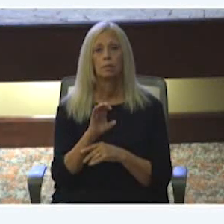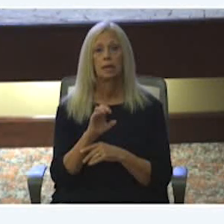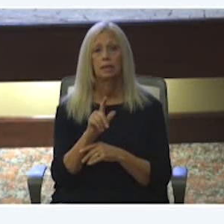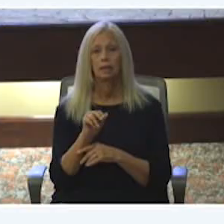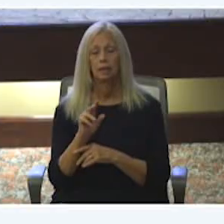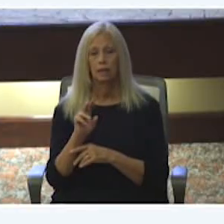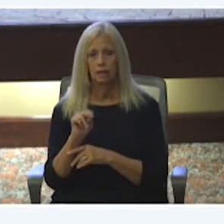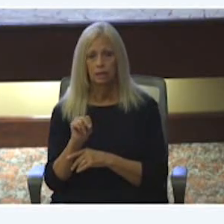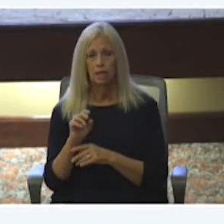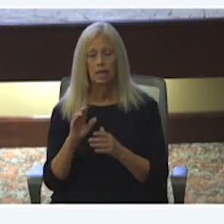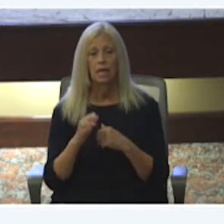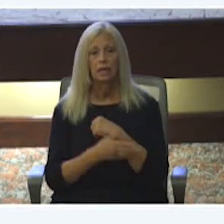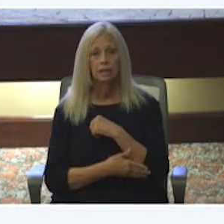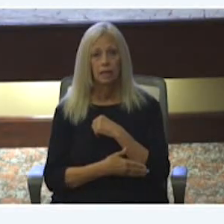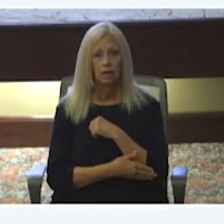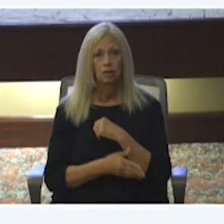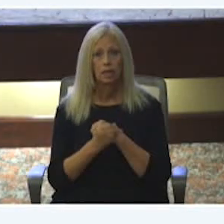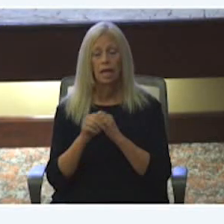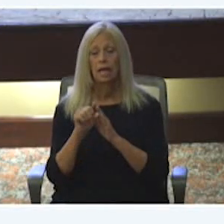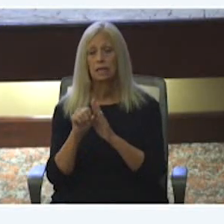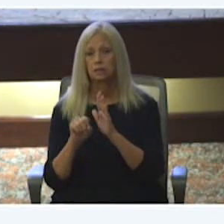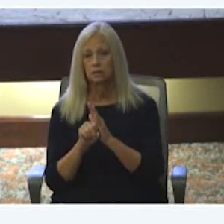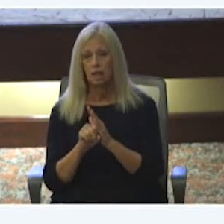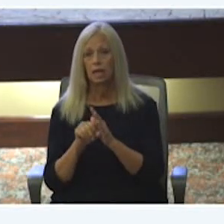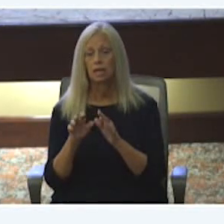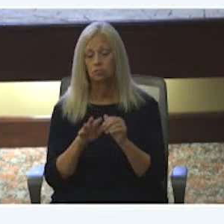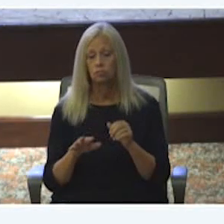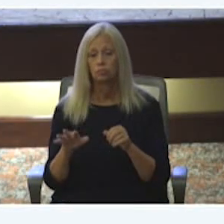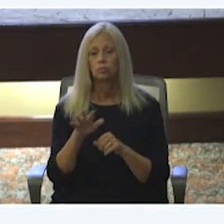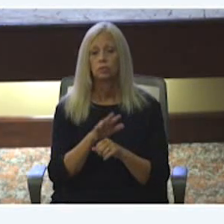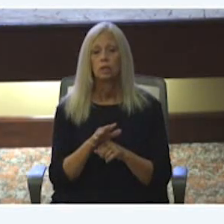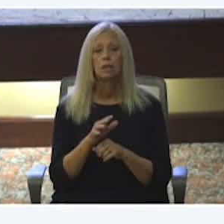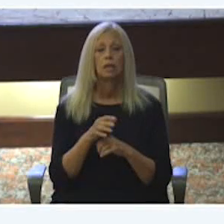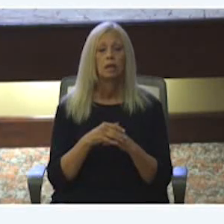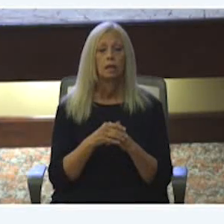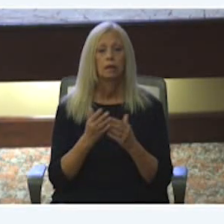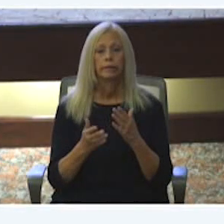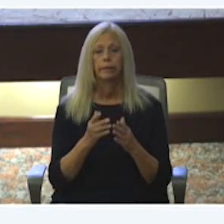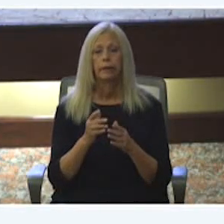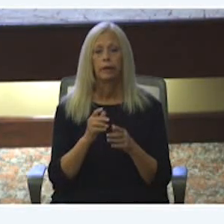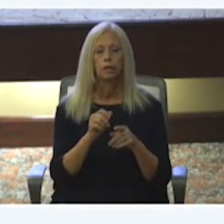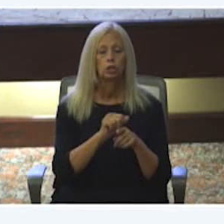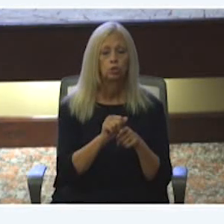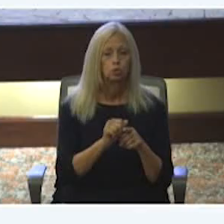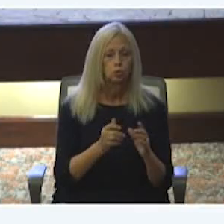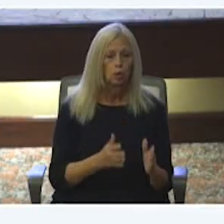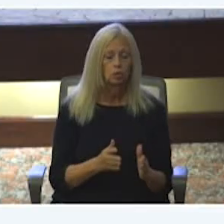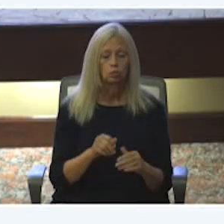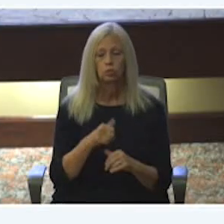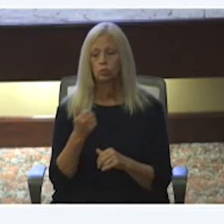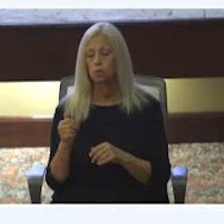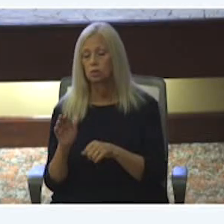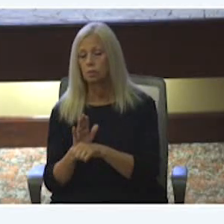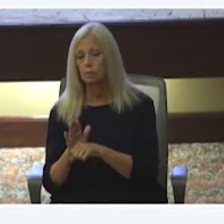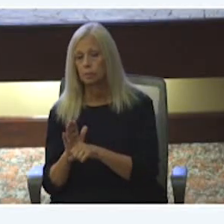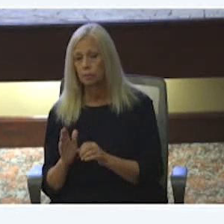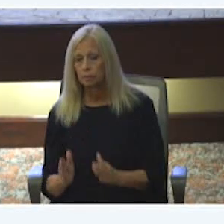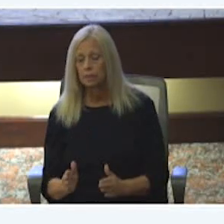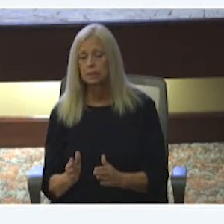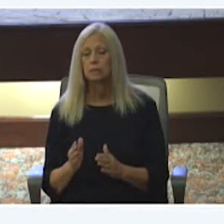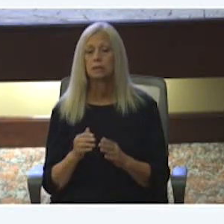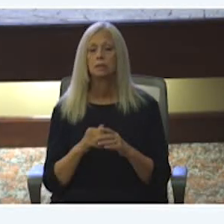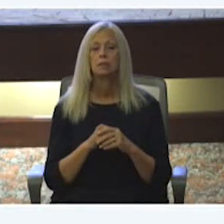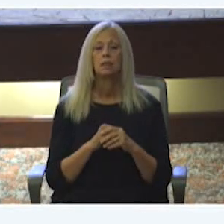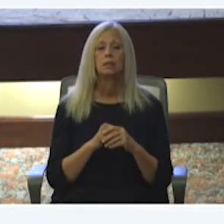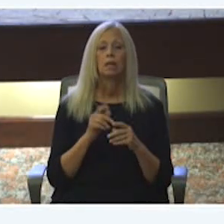welfare nonprofits and stakeholders, including business stakeholders like trainers or other animal-related businesses who meet monthly. So this is